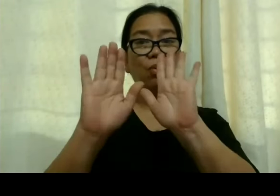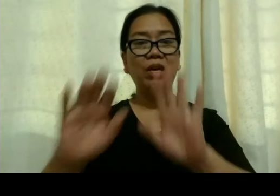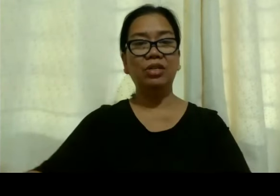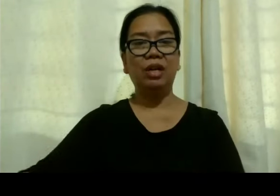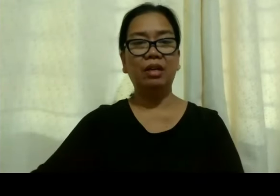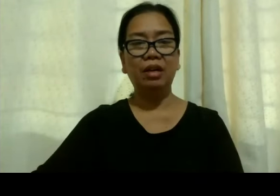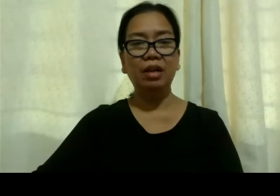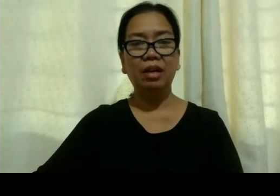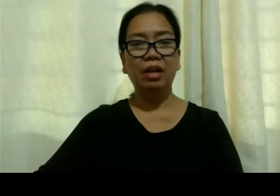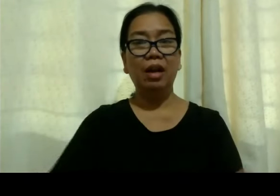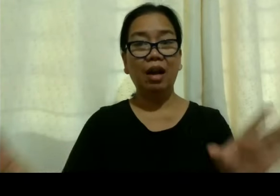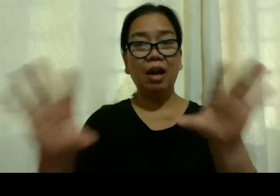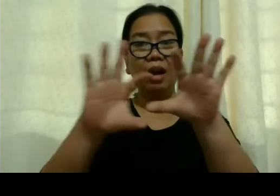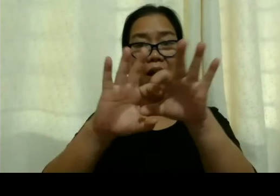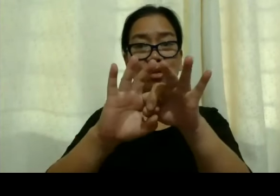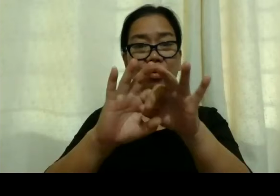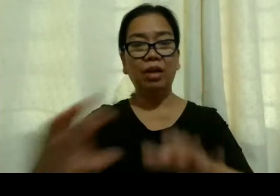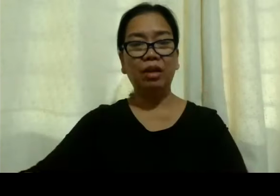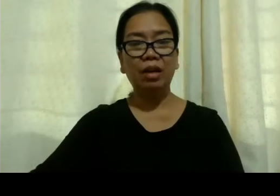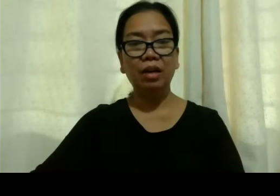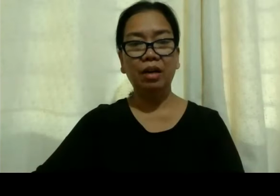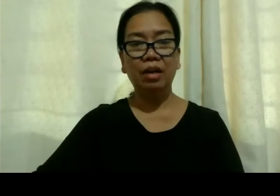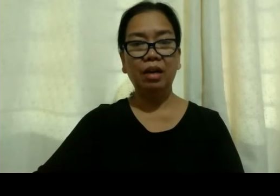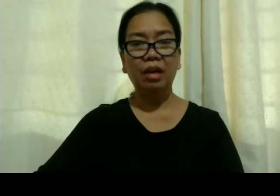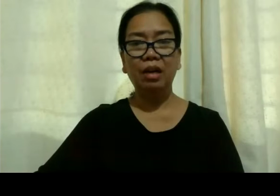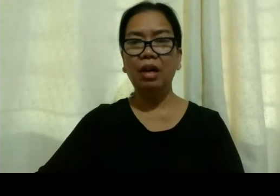push away each other, come together,